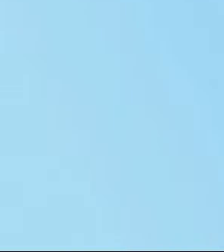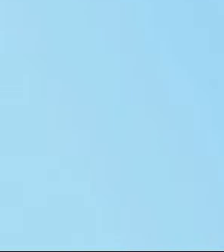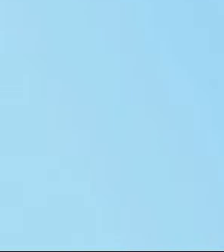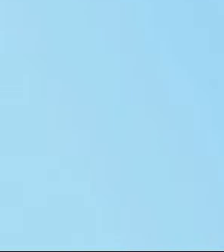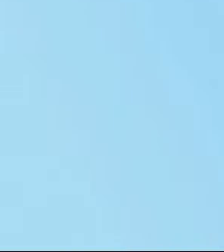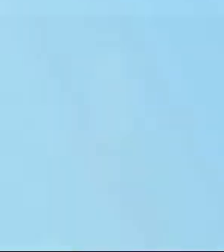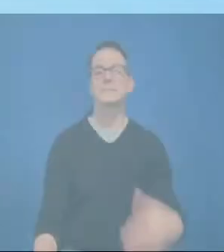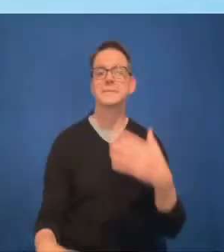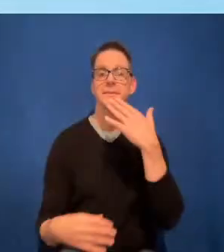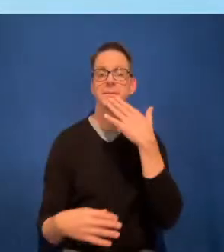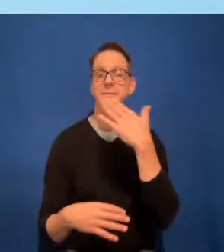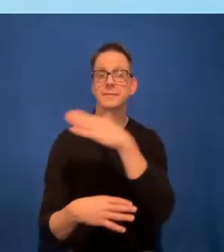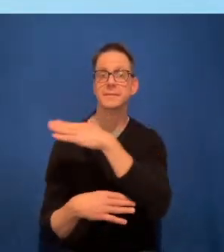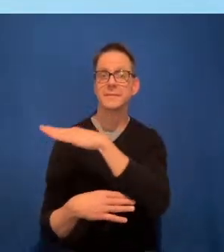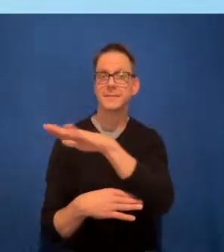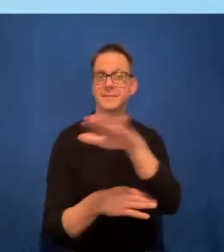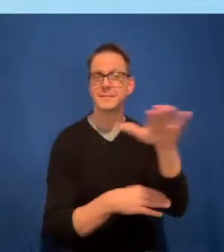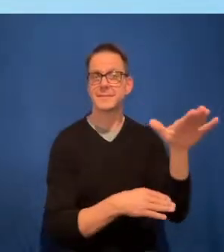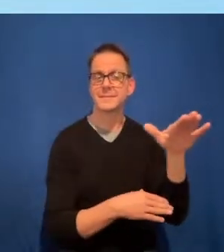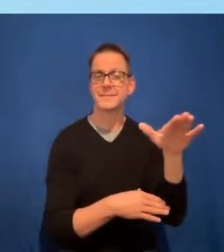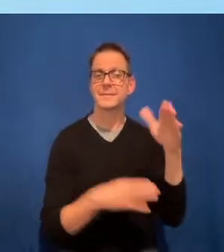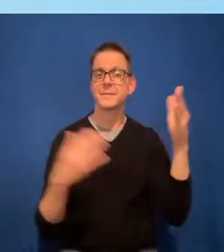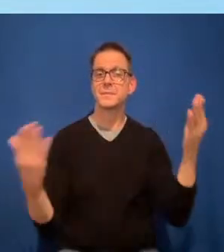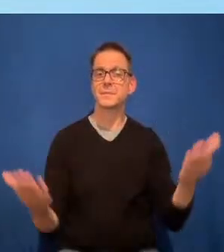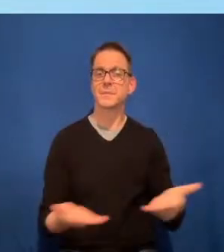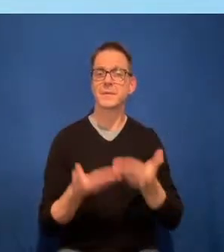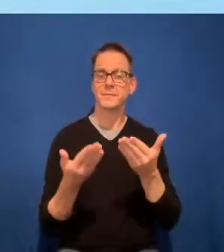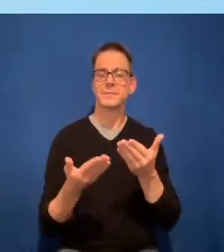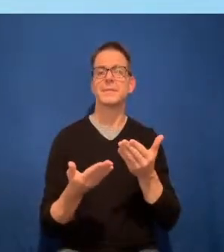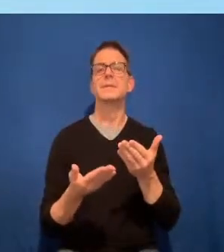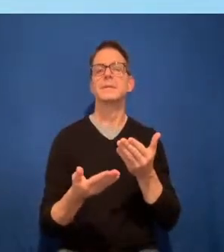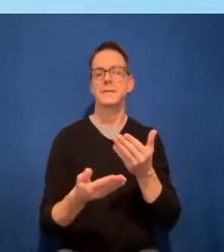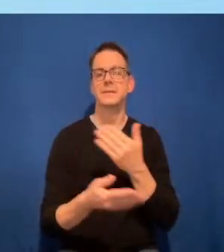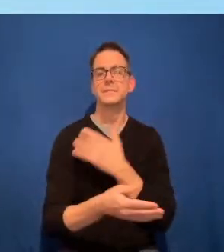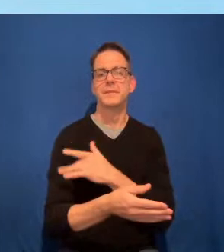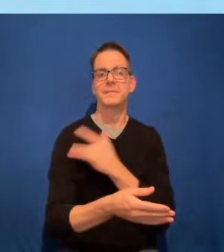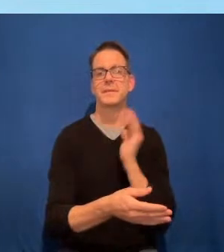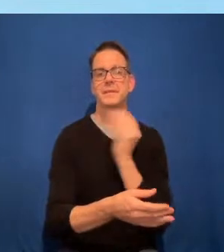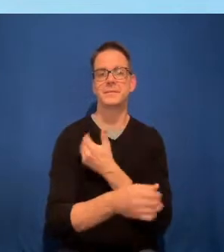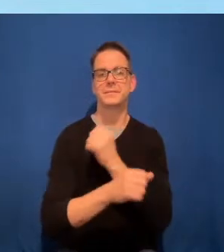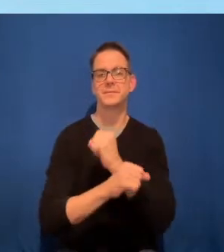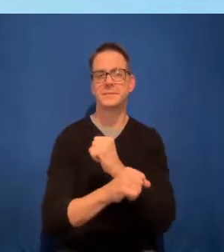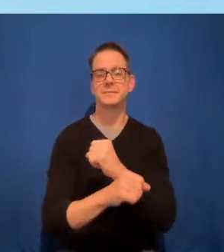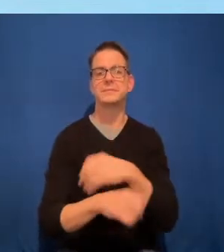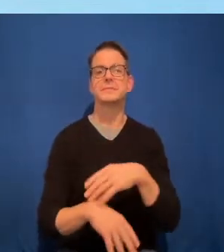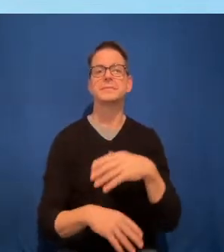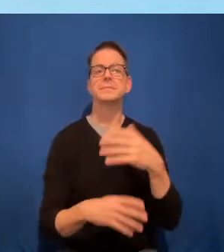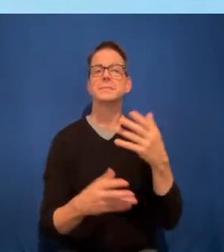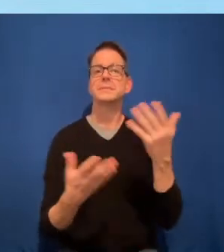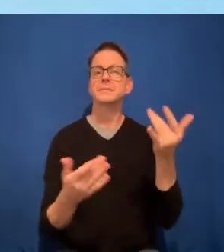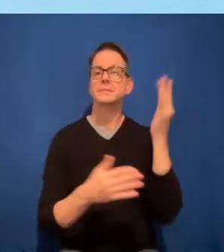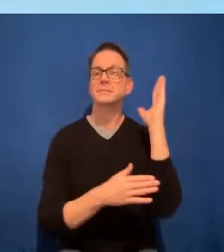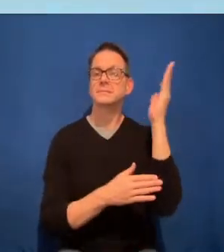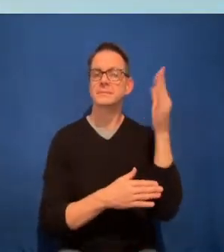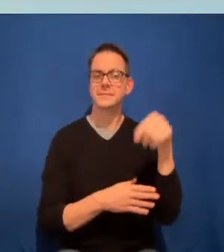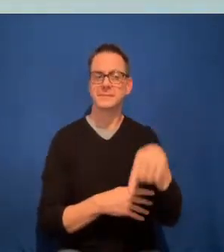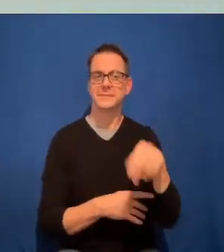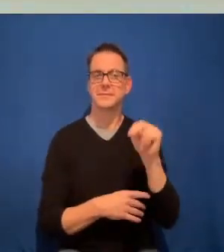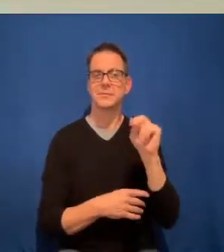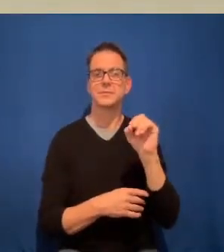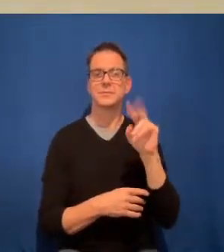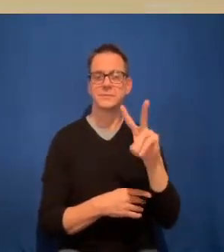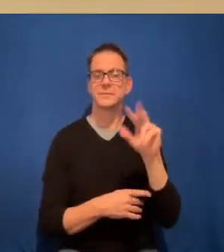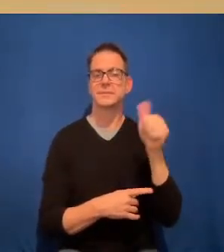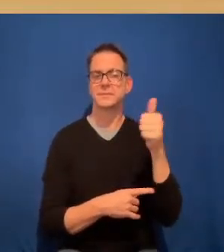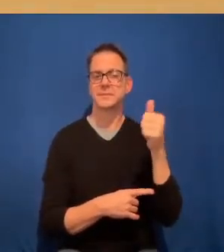Good afternoon, everyone, and welcome to our Protect Our Province COVID-19 briefing for Wednesday, November 10th, 2021.